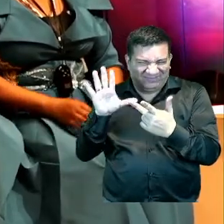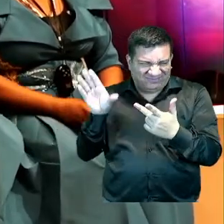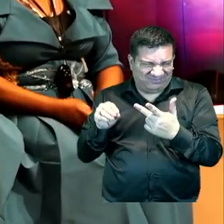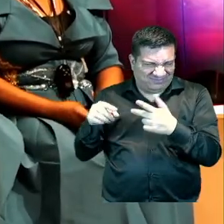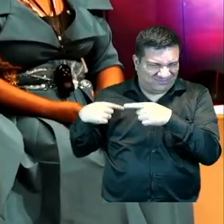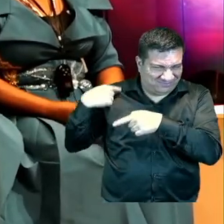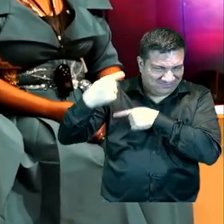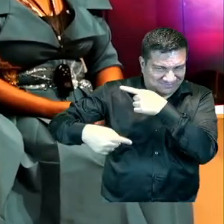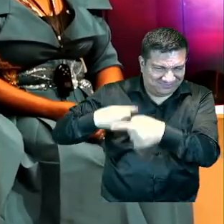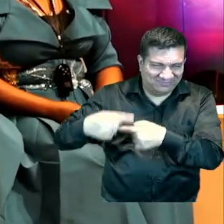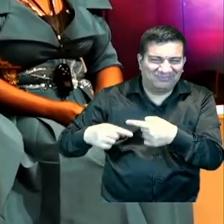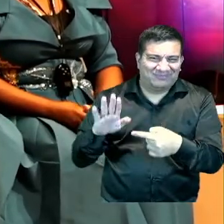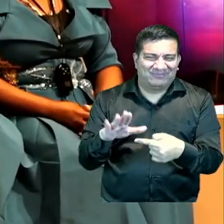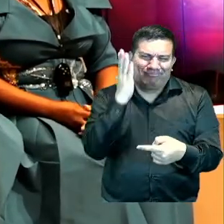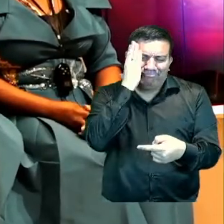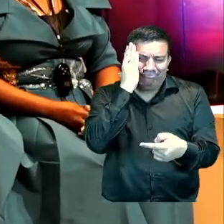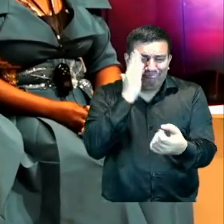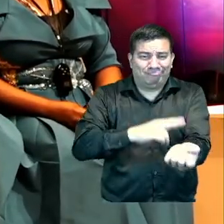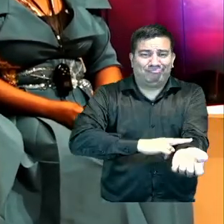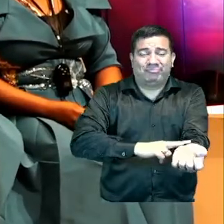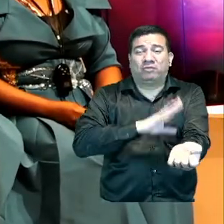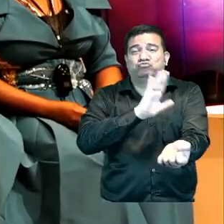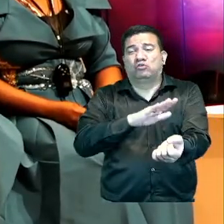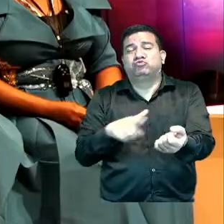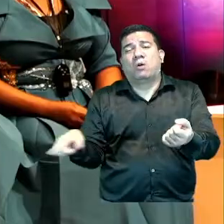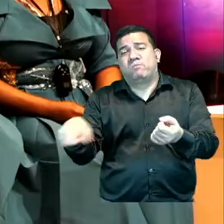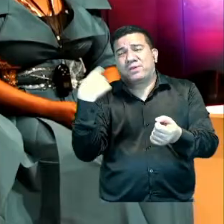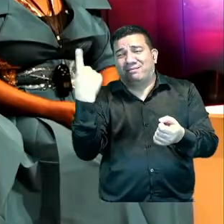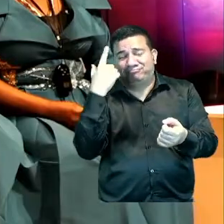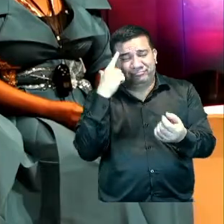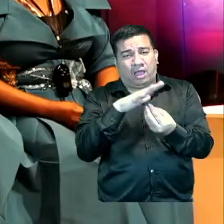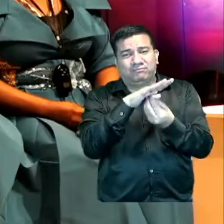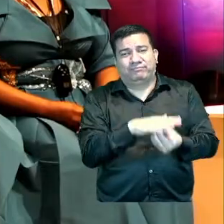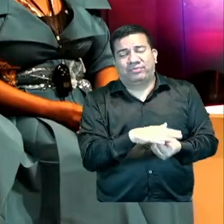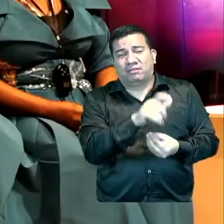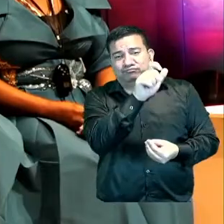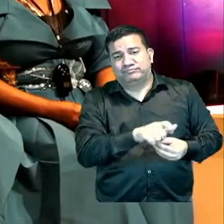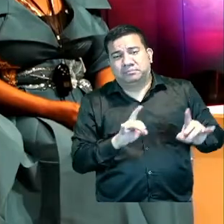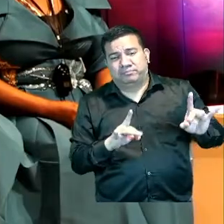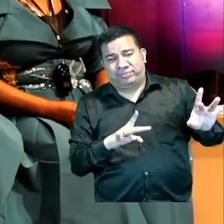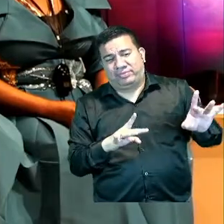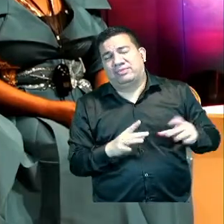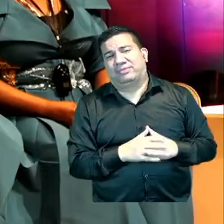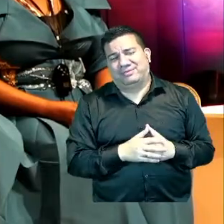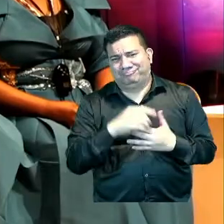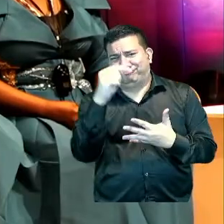world, regardless of their race, experience situations of discrimination.